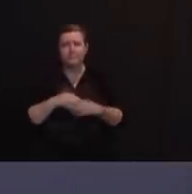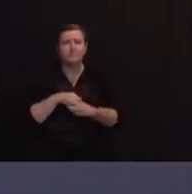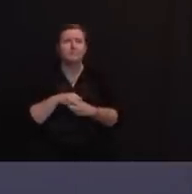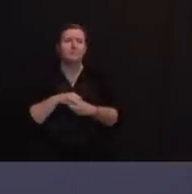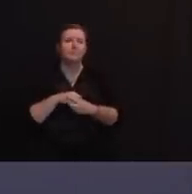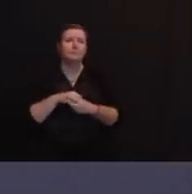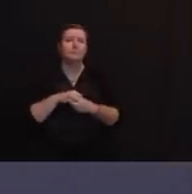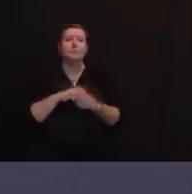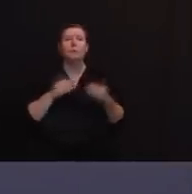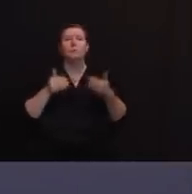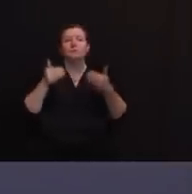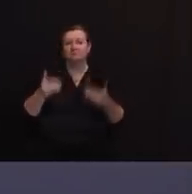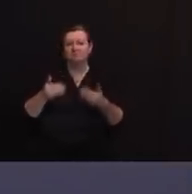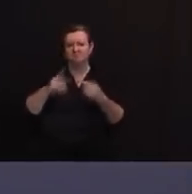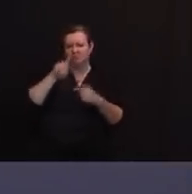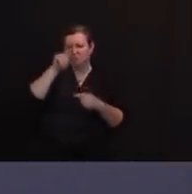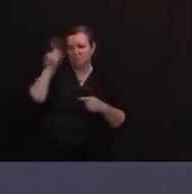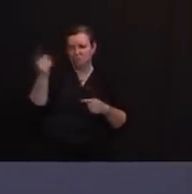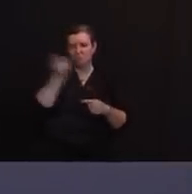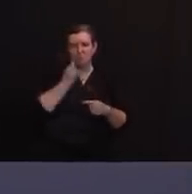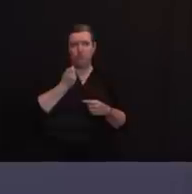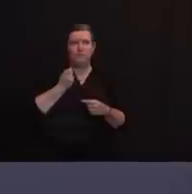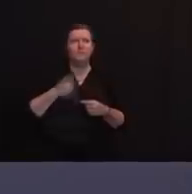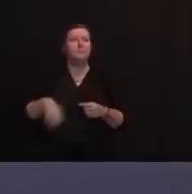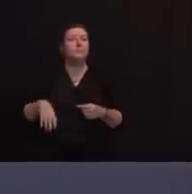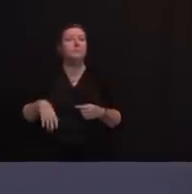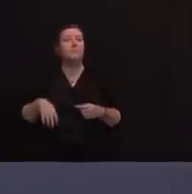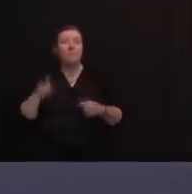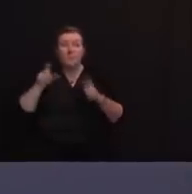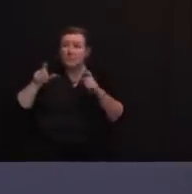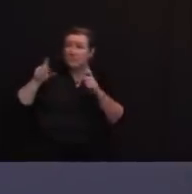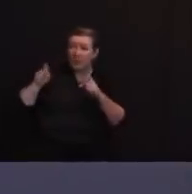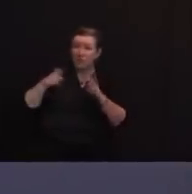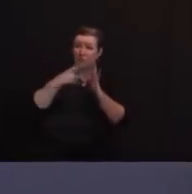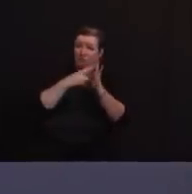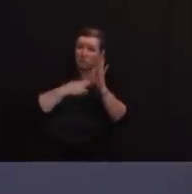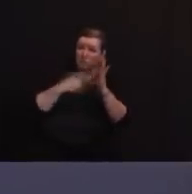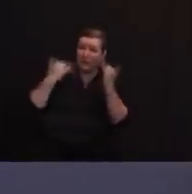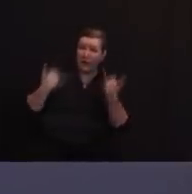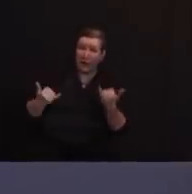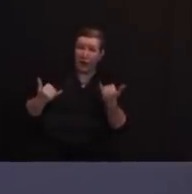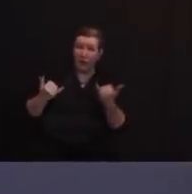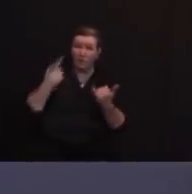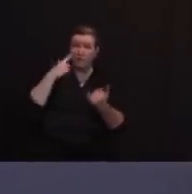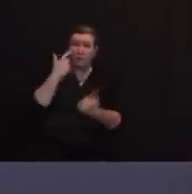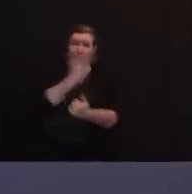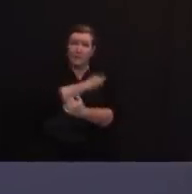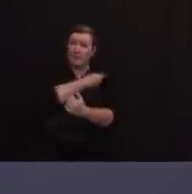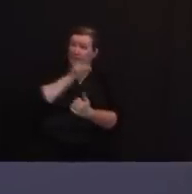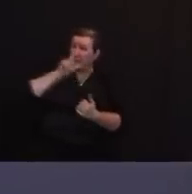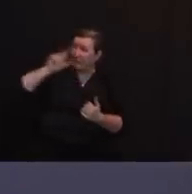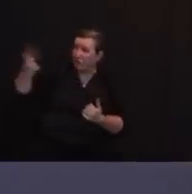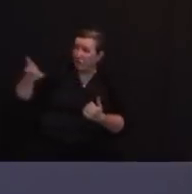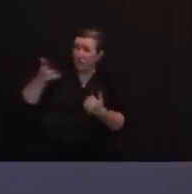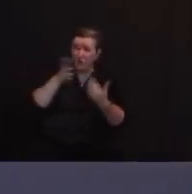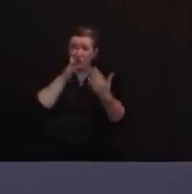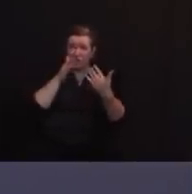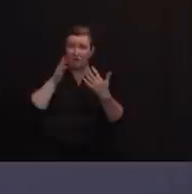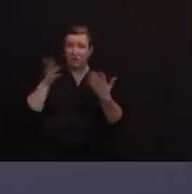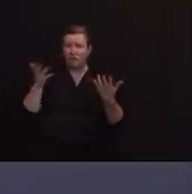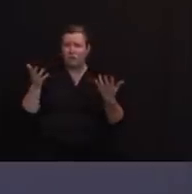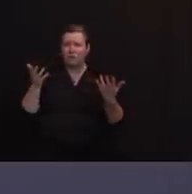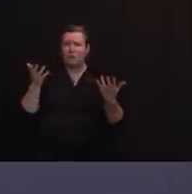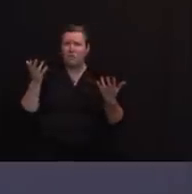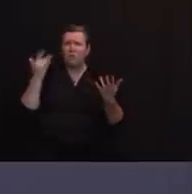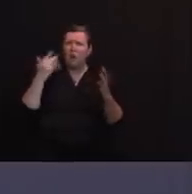then one from a viewer. Do people need to register now to get a vaccine later? And either way, can you expand on why registering ahead of time